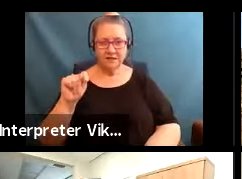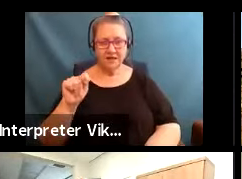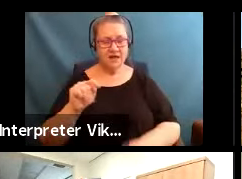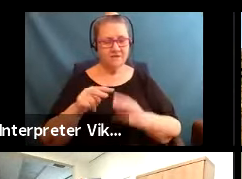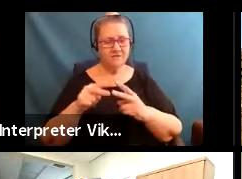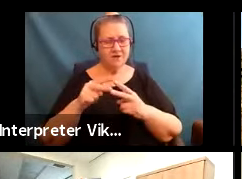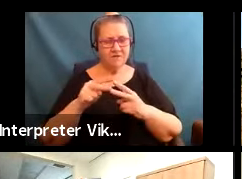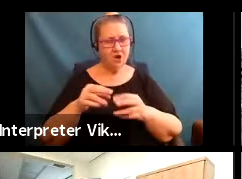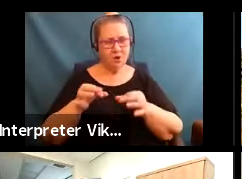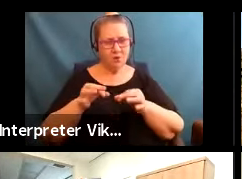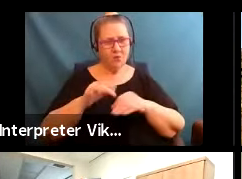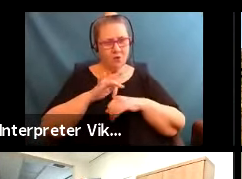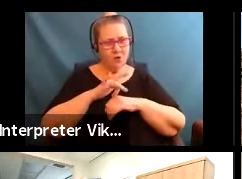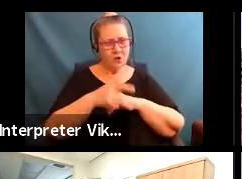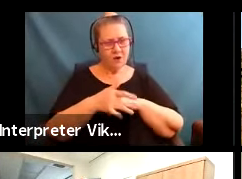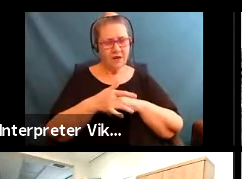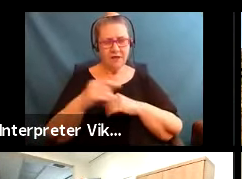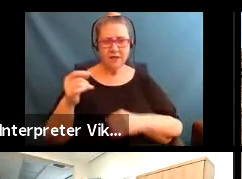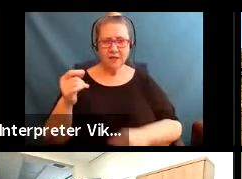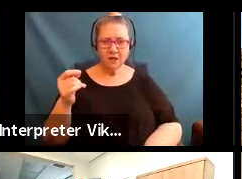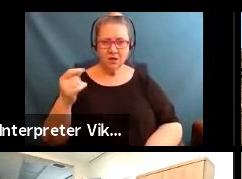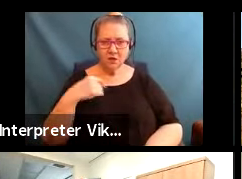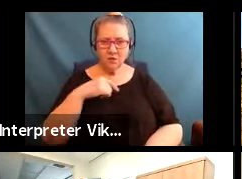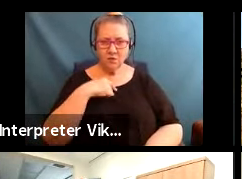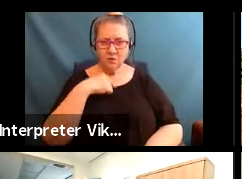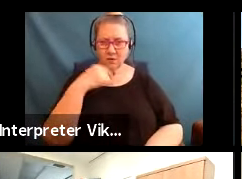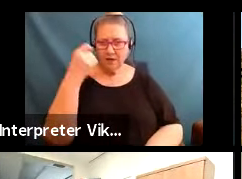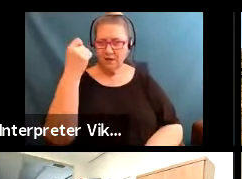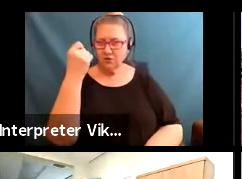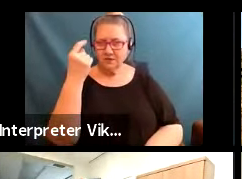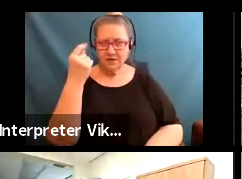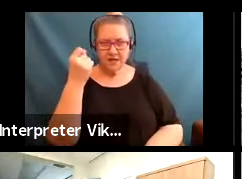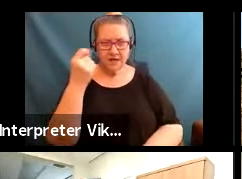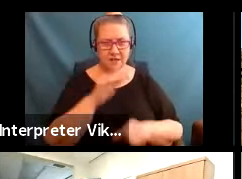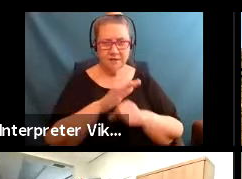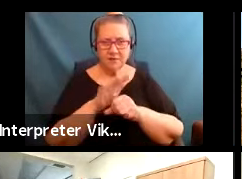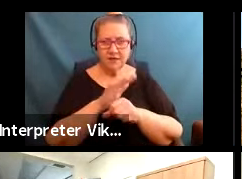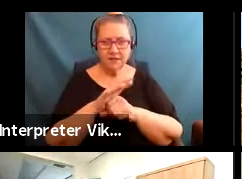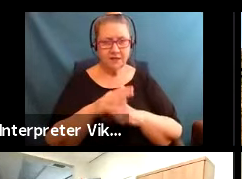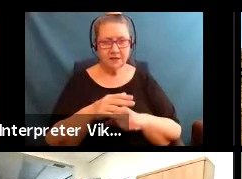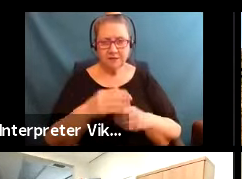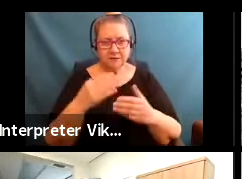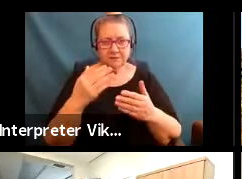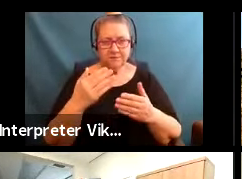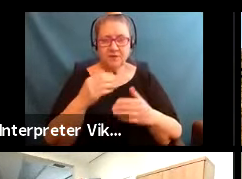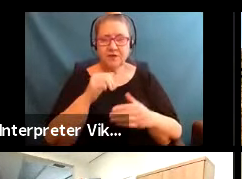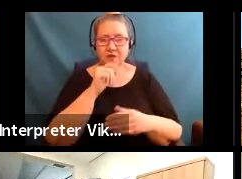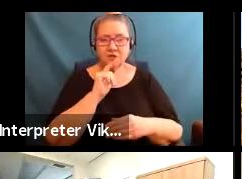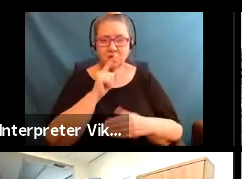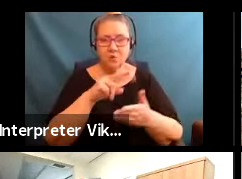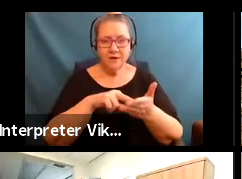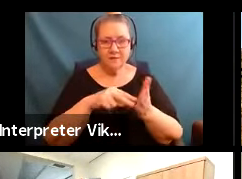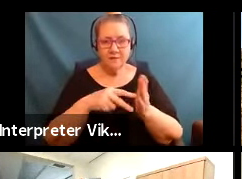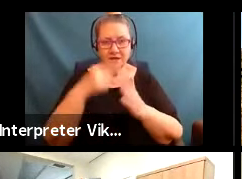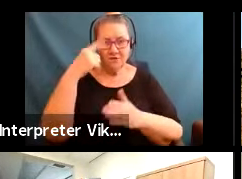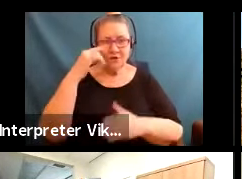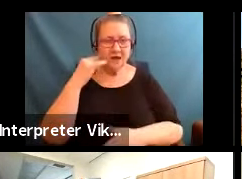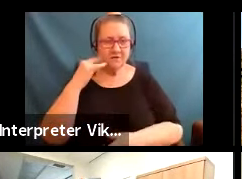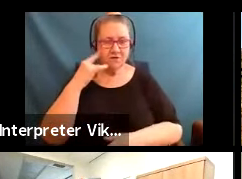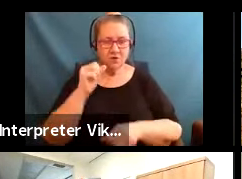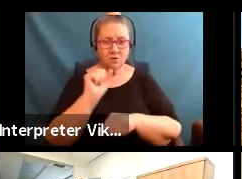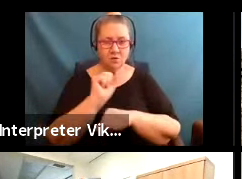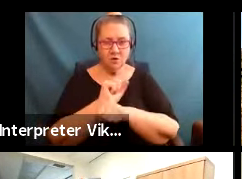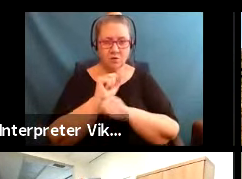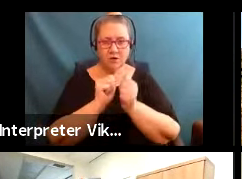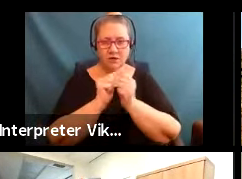our understanding of this variant and what it means for California, but we're actively working again with all of our laboratory